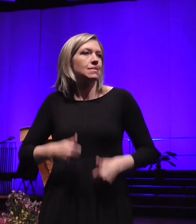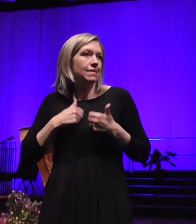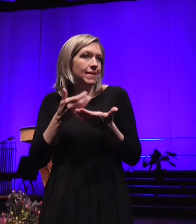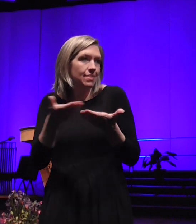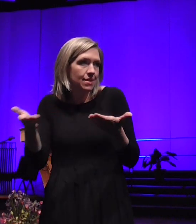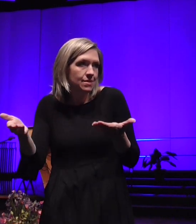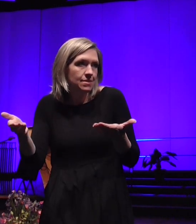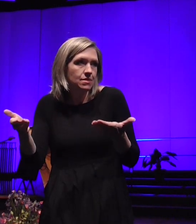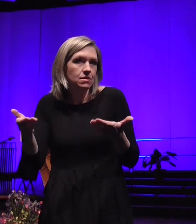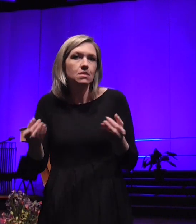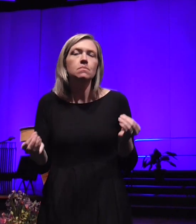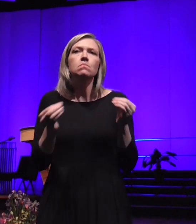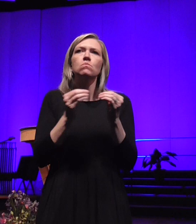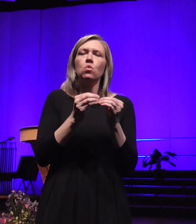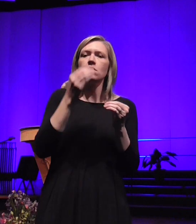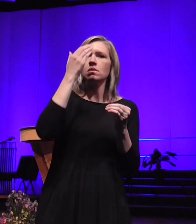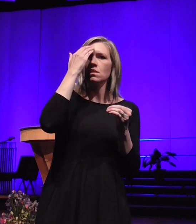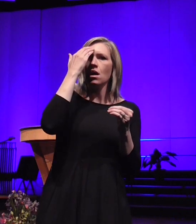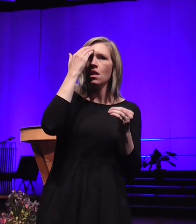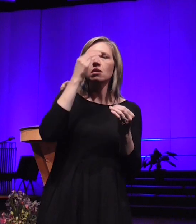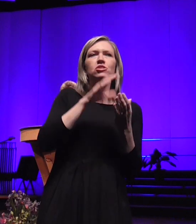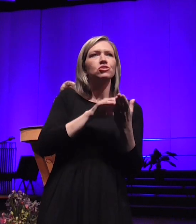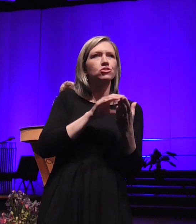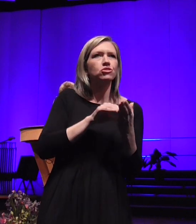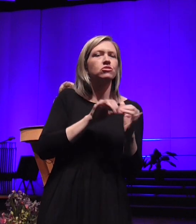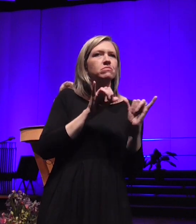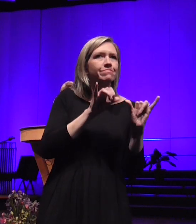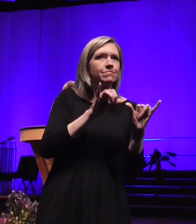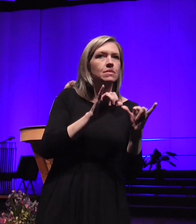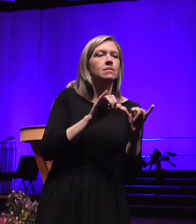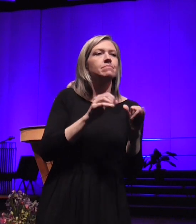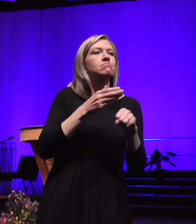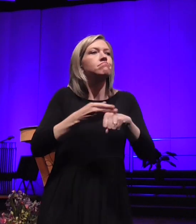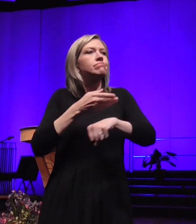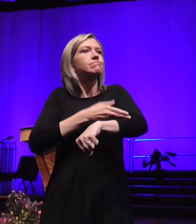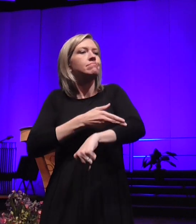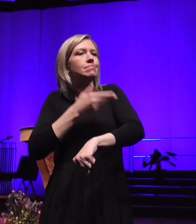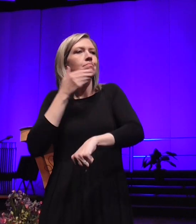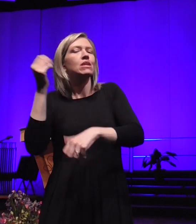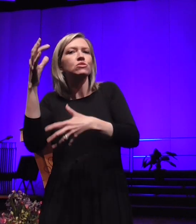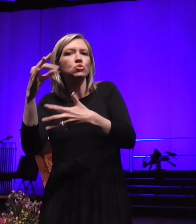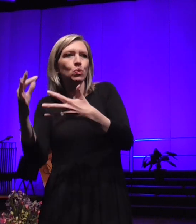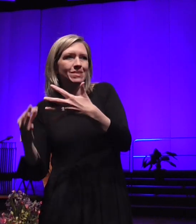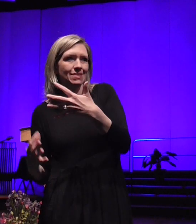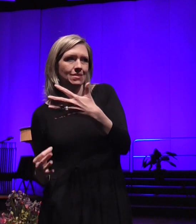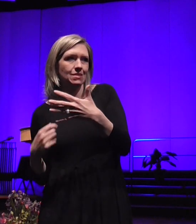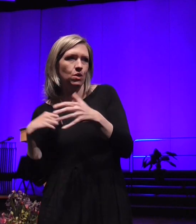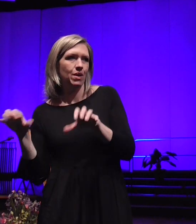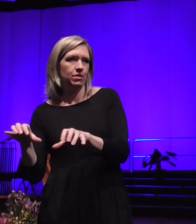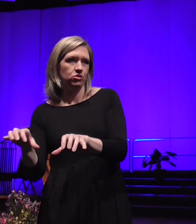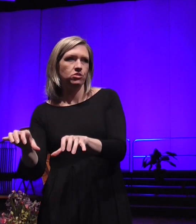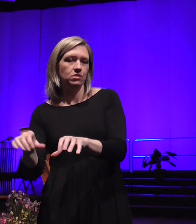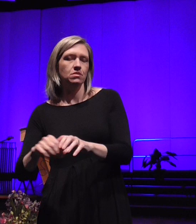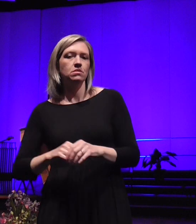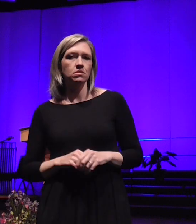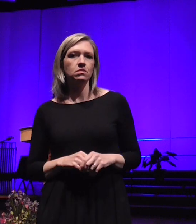things. The more knowledge we have, the better choices we make in our